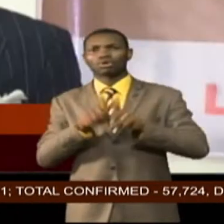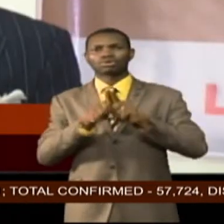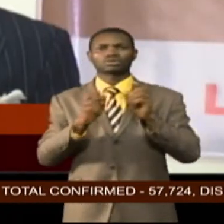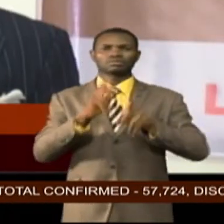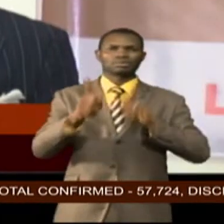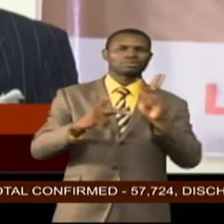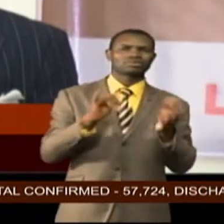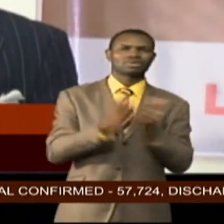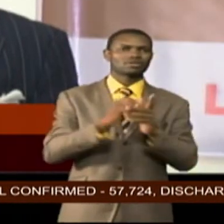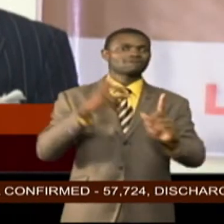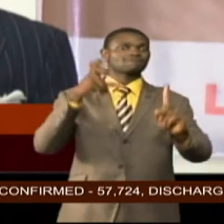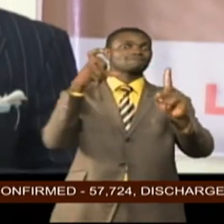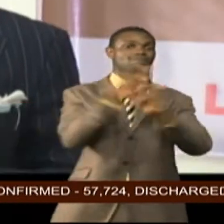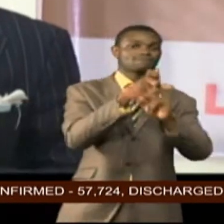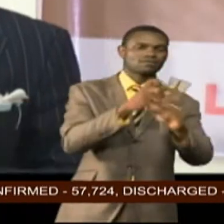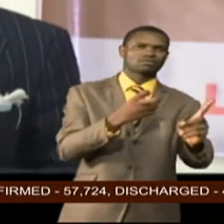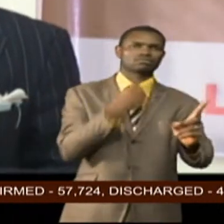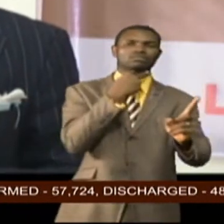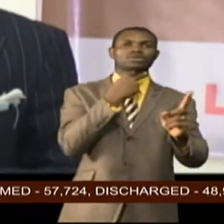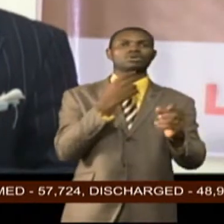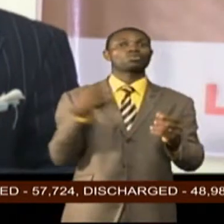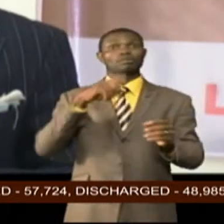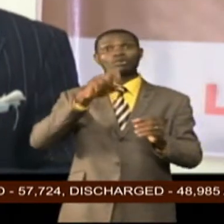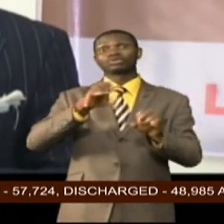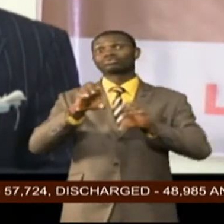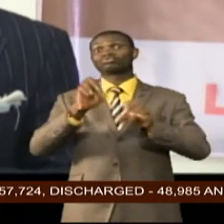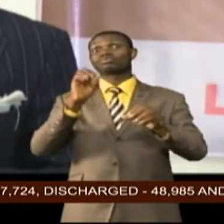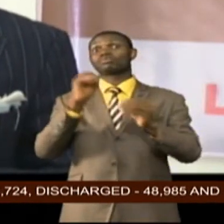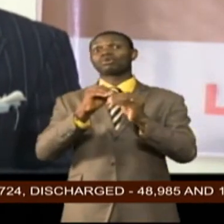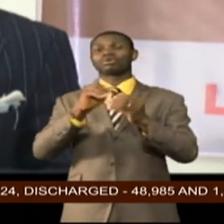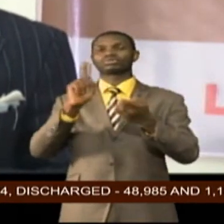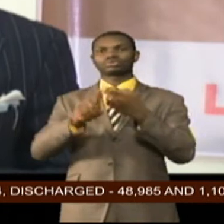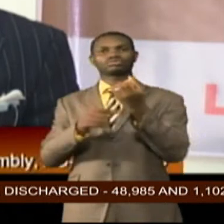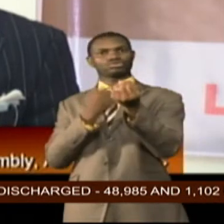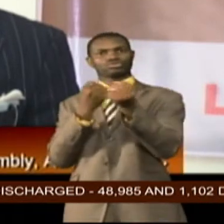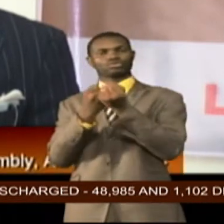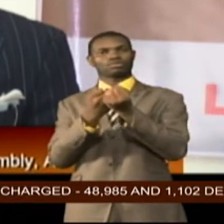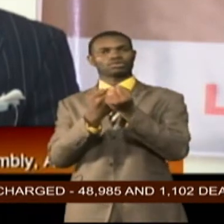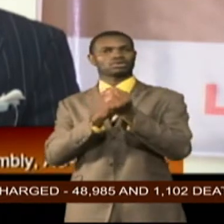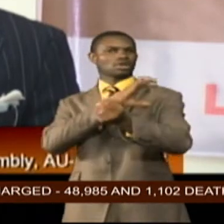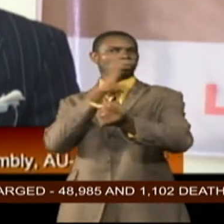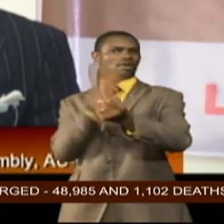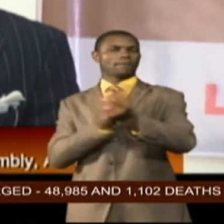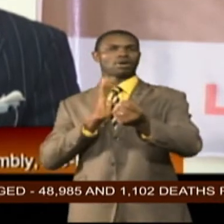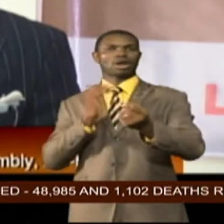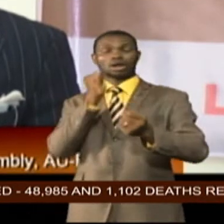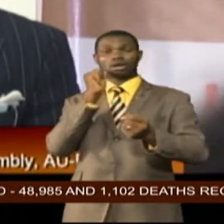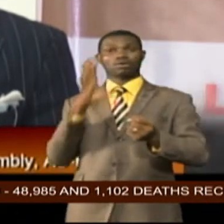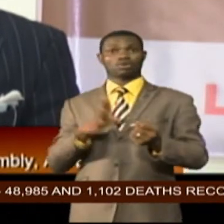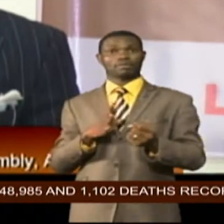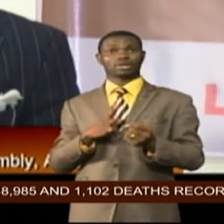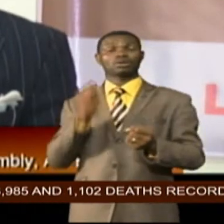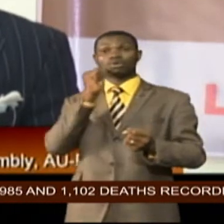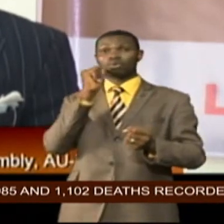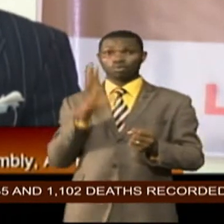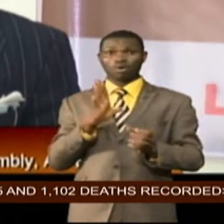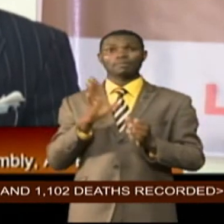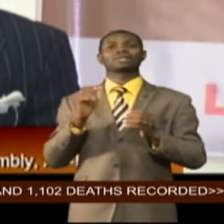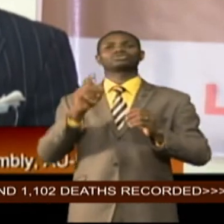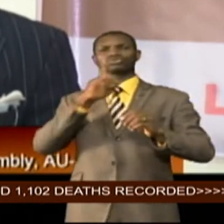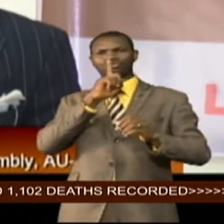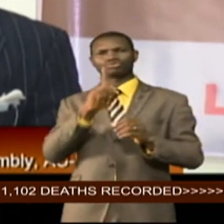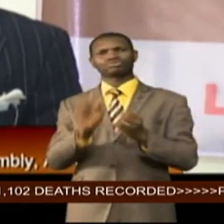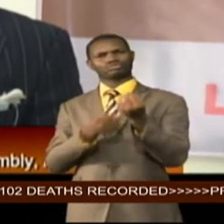We must do more to empower our women, because functional and sustainable empowerment of women serves as a